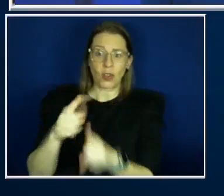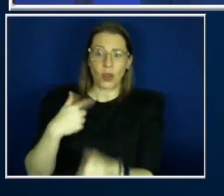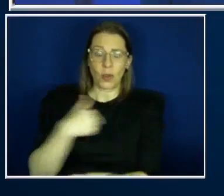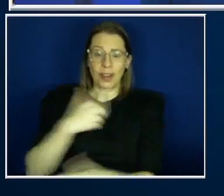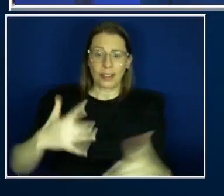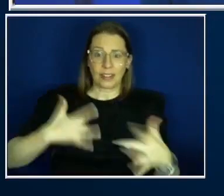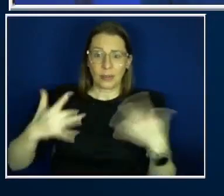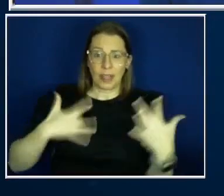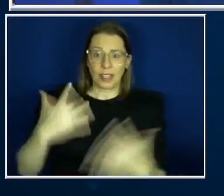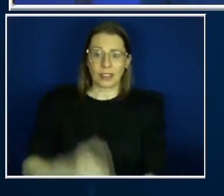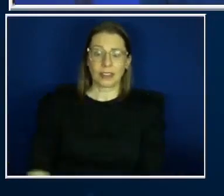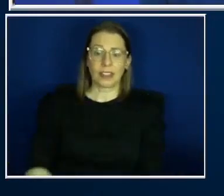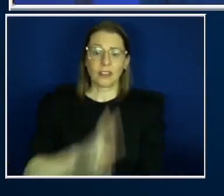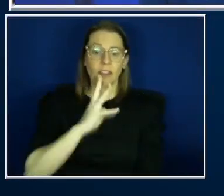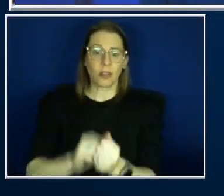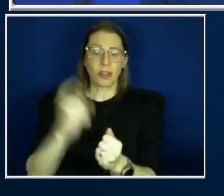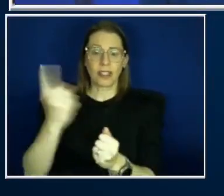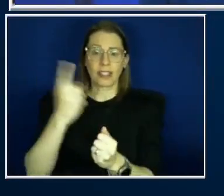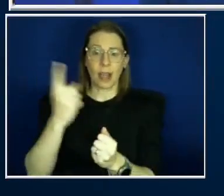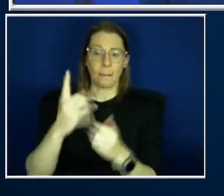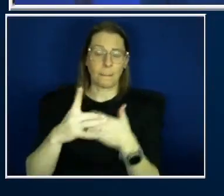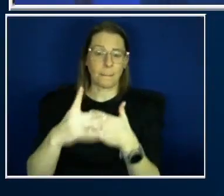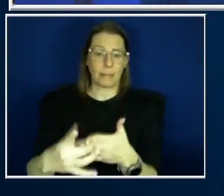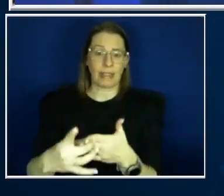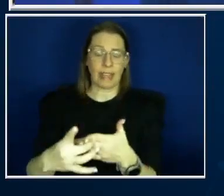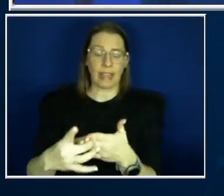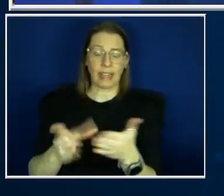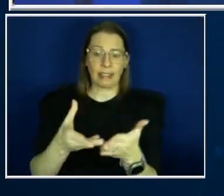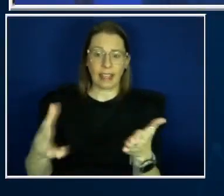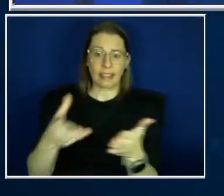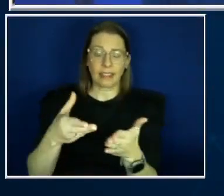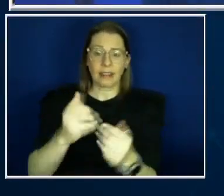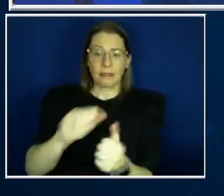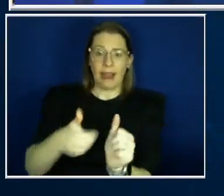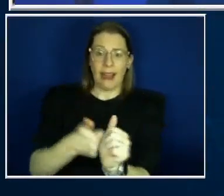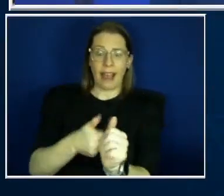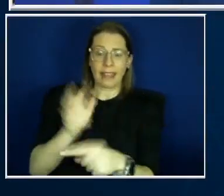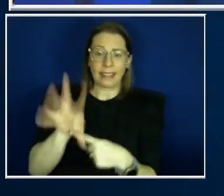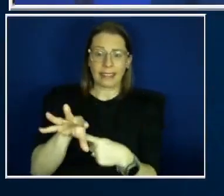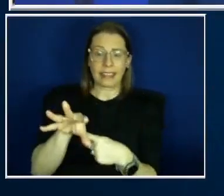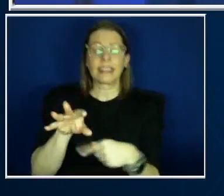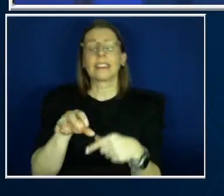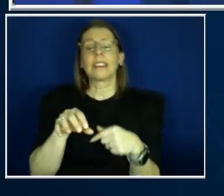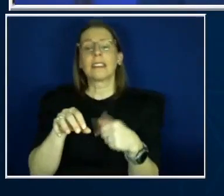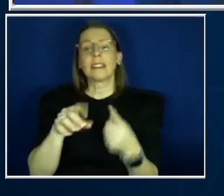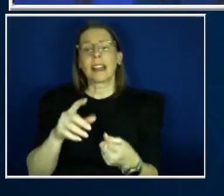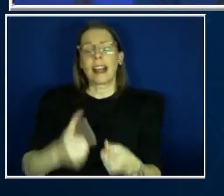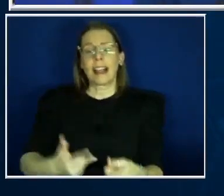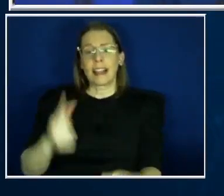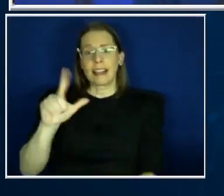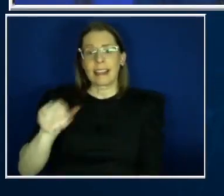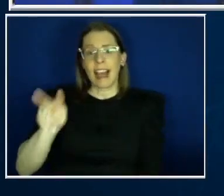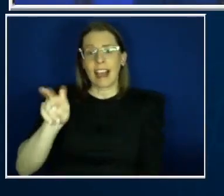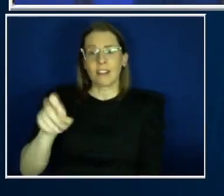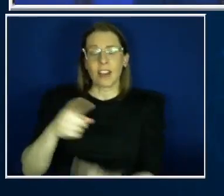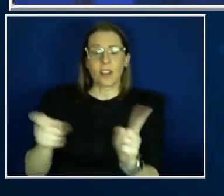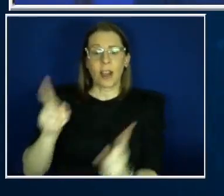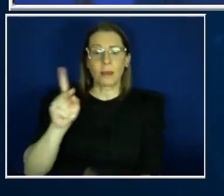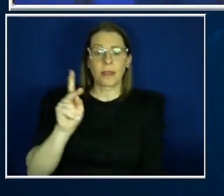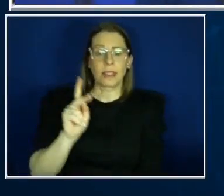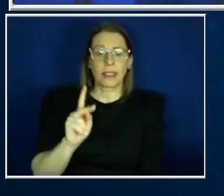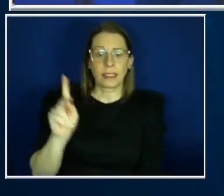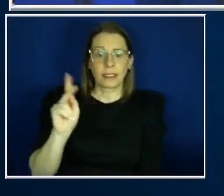to be talking with someone leading things behind the scenes at the Current. Joining us live from the new CPKC Stadium,